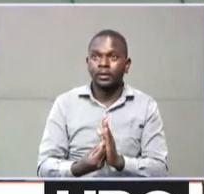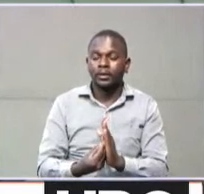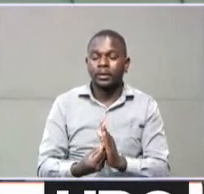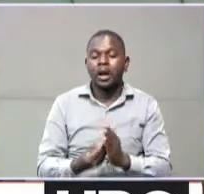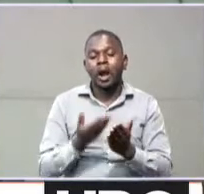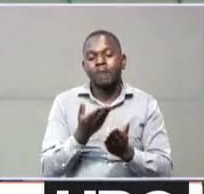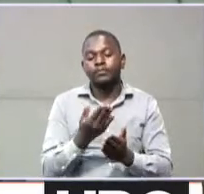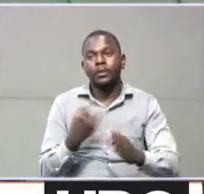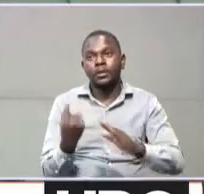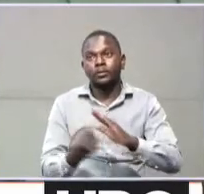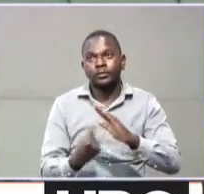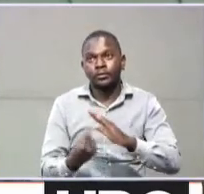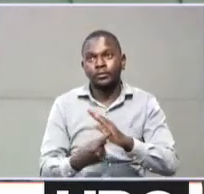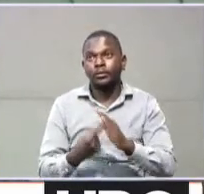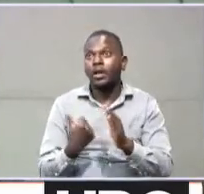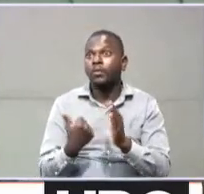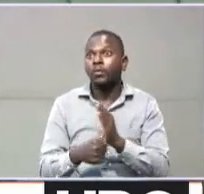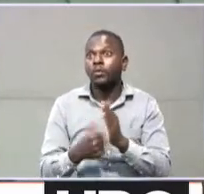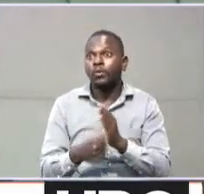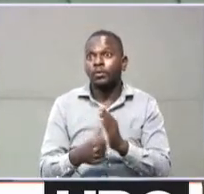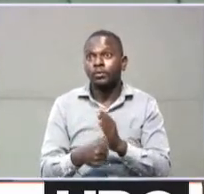a situation of a conundrum